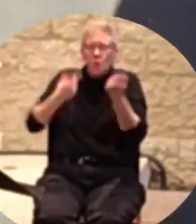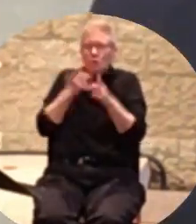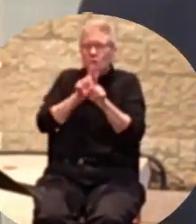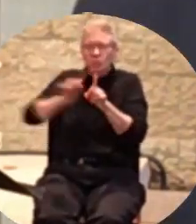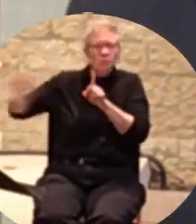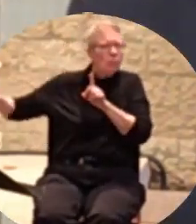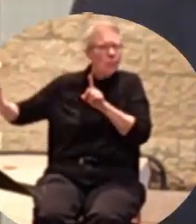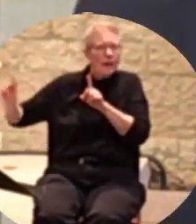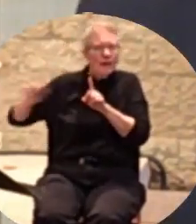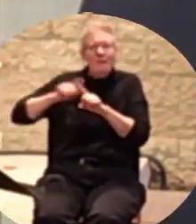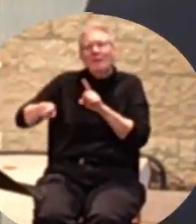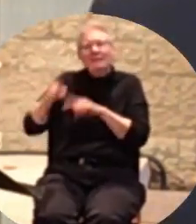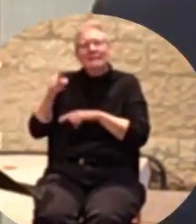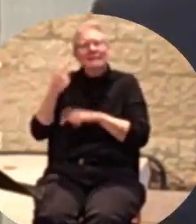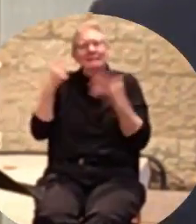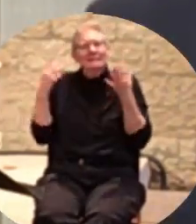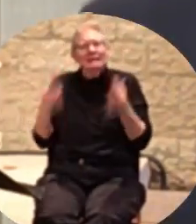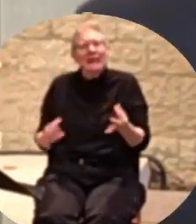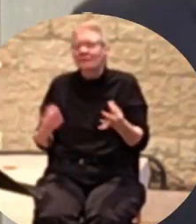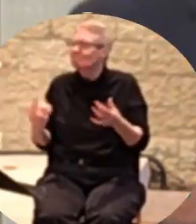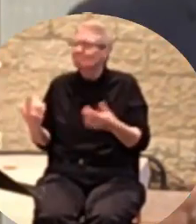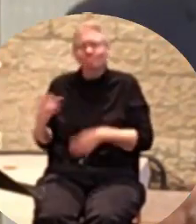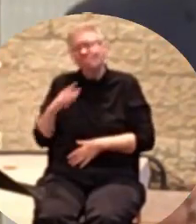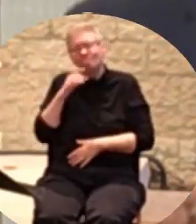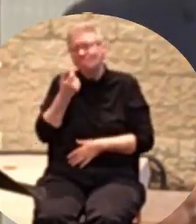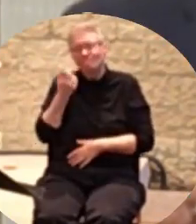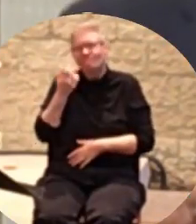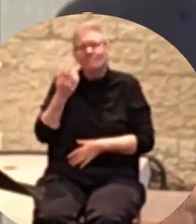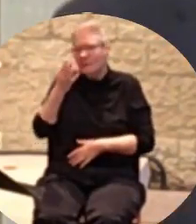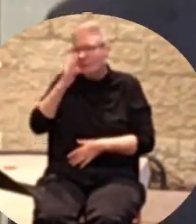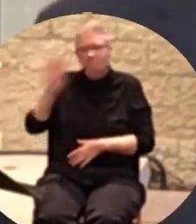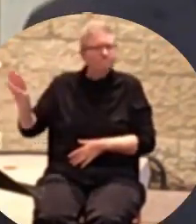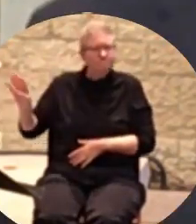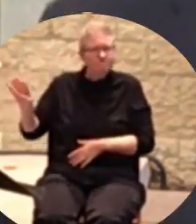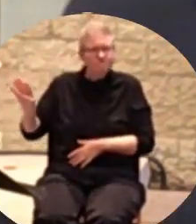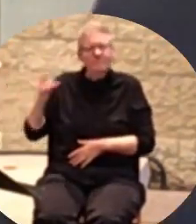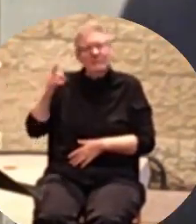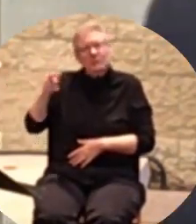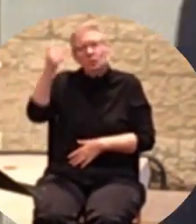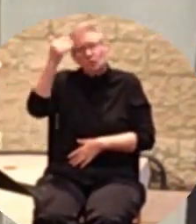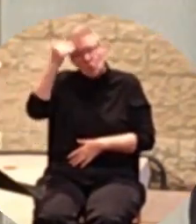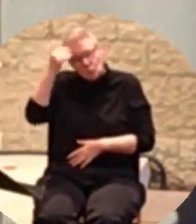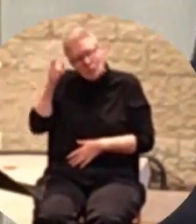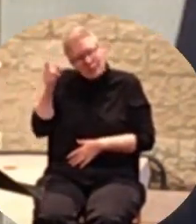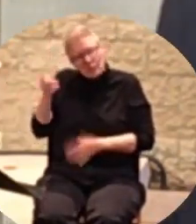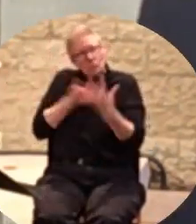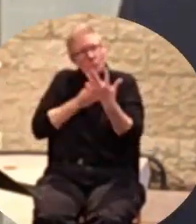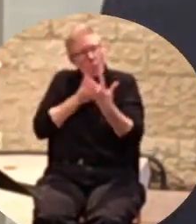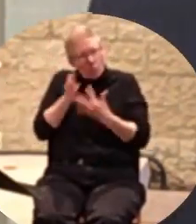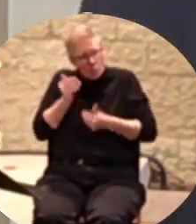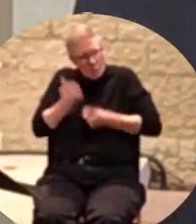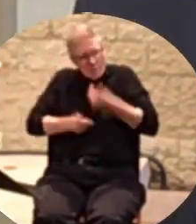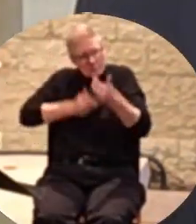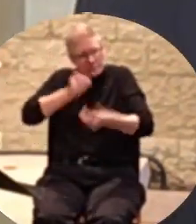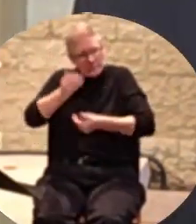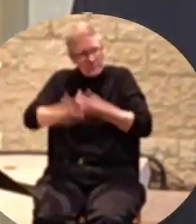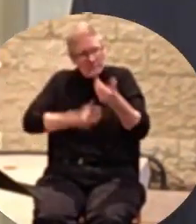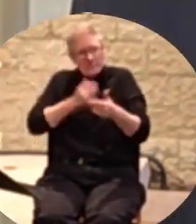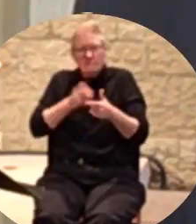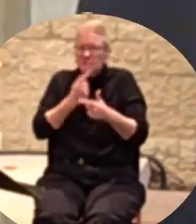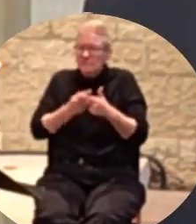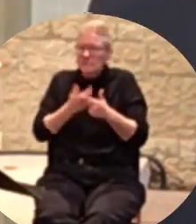not turn away. And he knew that he was going through this process. And then on that Good Friday, the